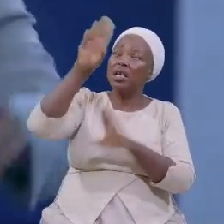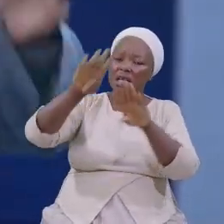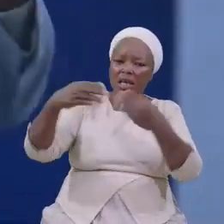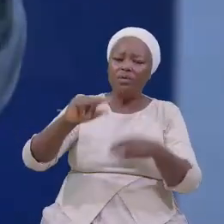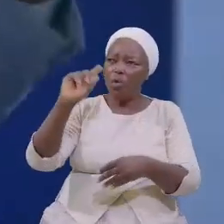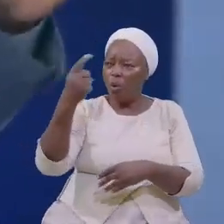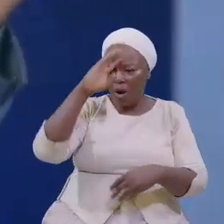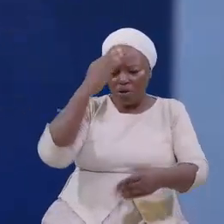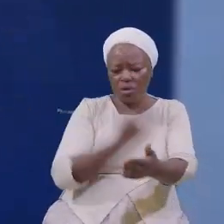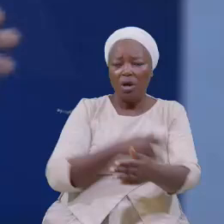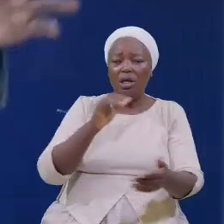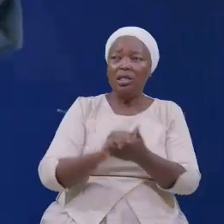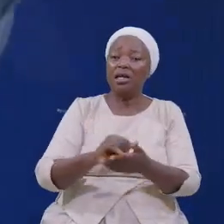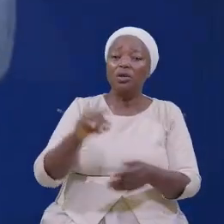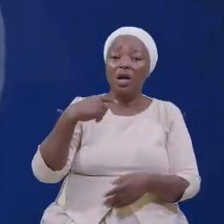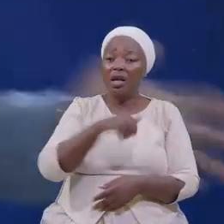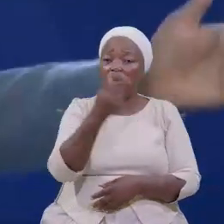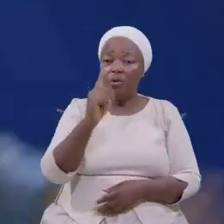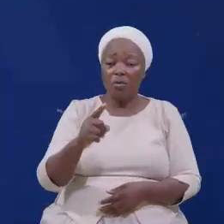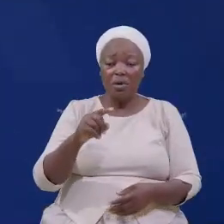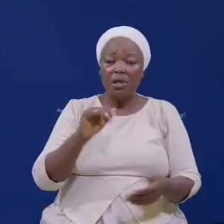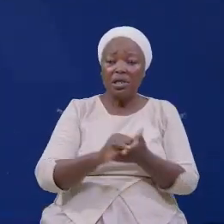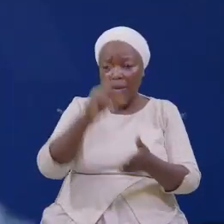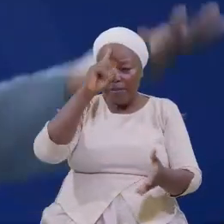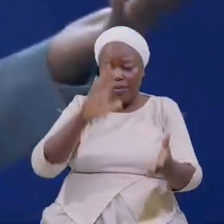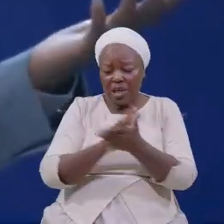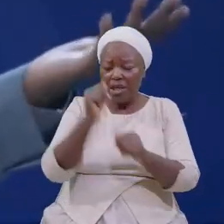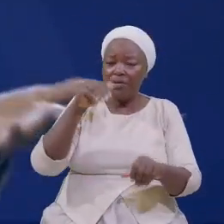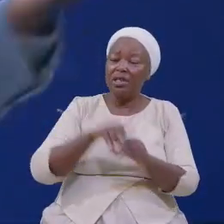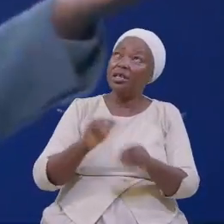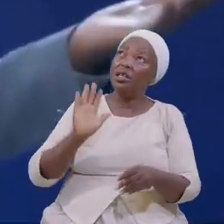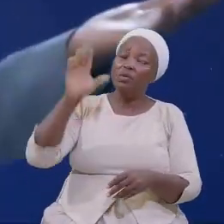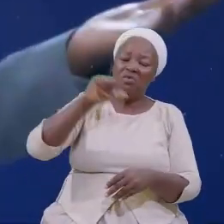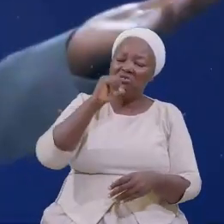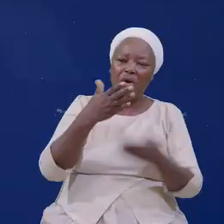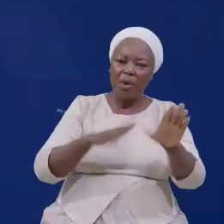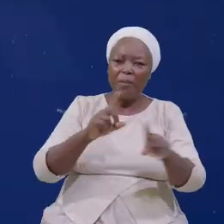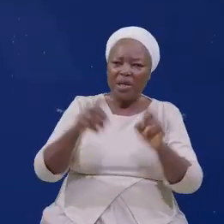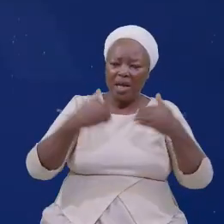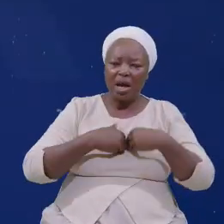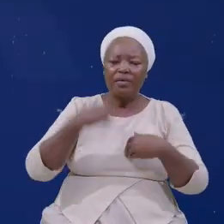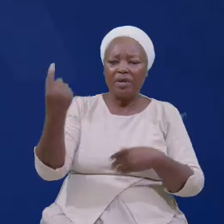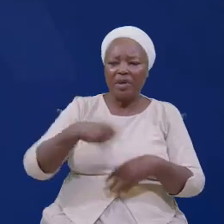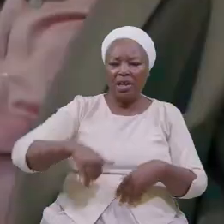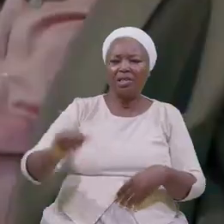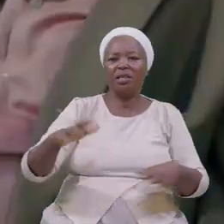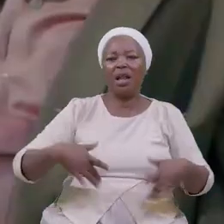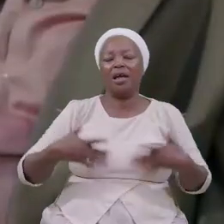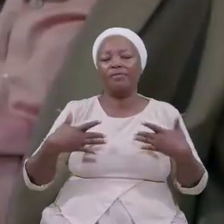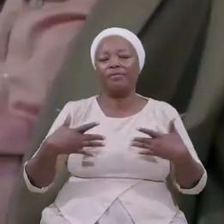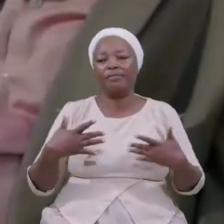son, that whosoever believes in him will not perish but have everlasting